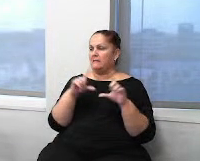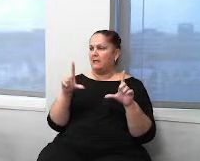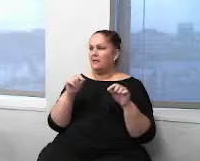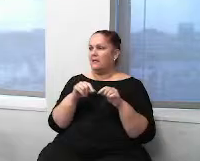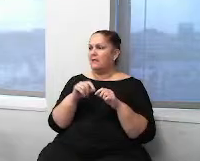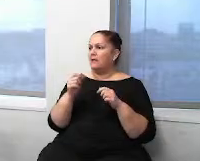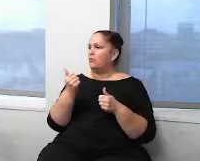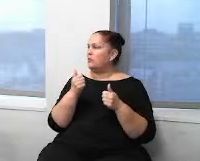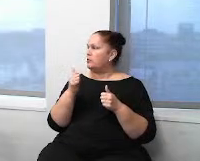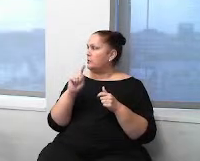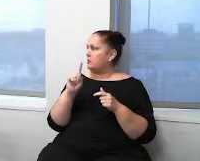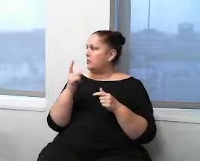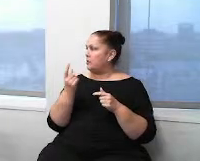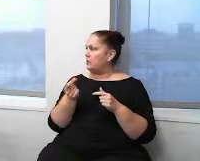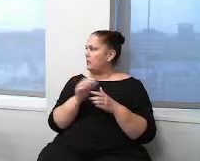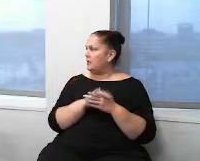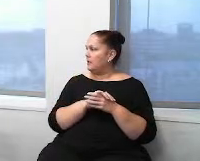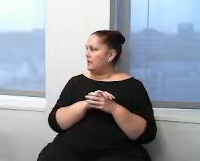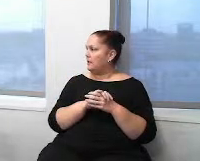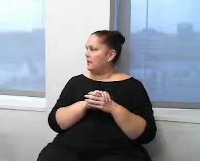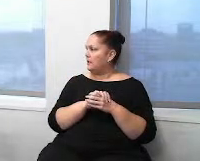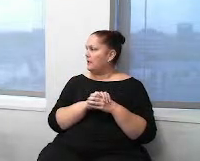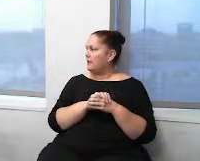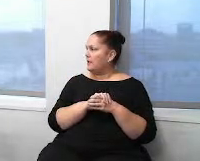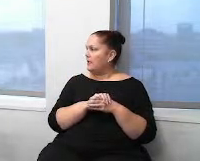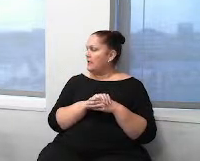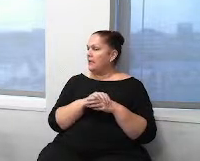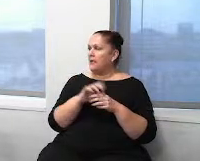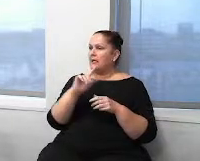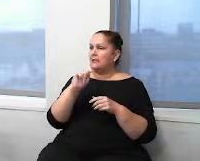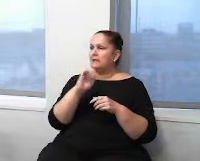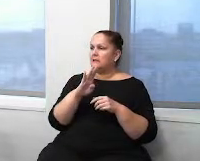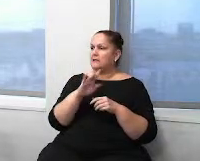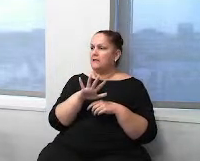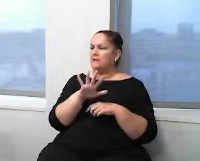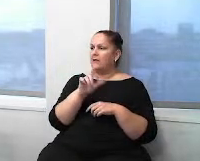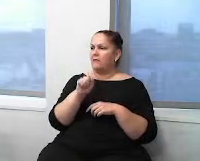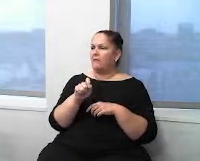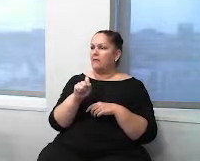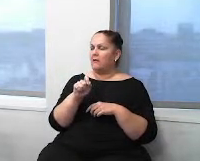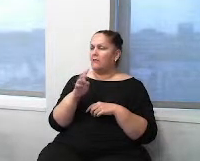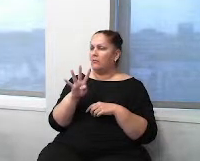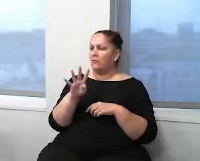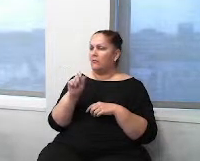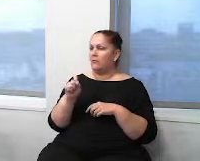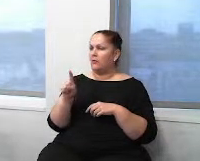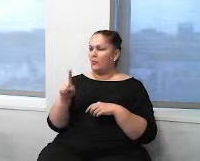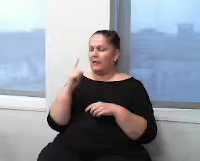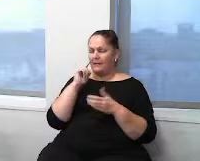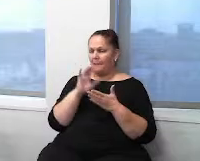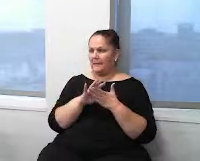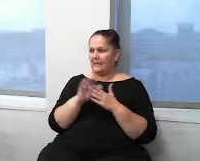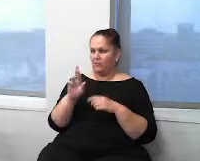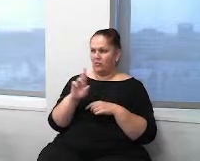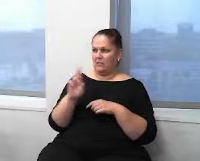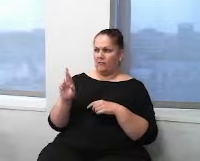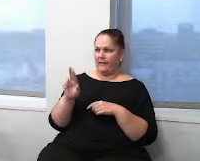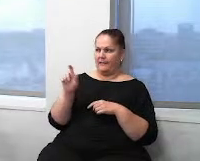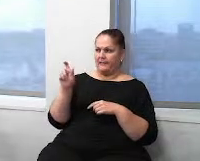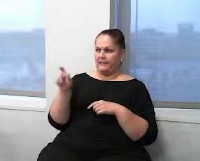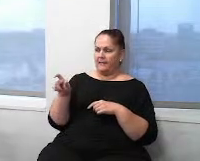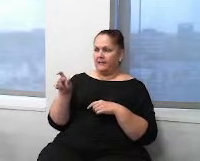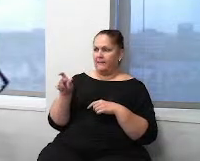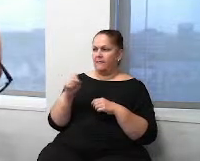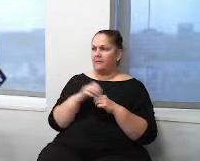have the exhibit up, and where on the exhibit would you like to go? Let me find this. The tab is called 5.4.1. I believe it's